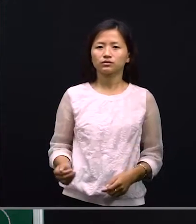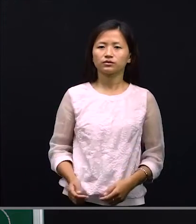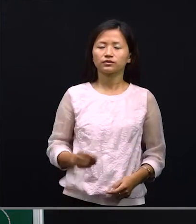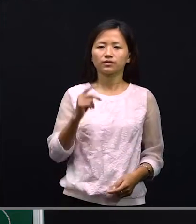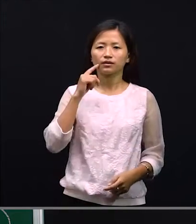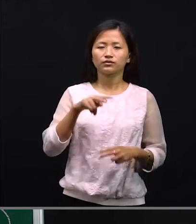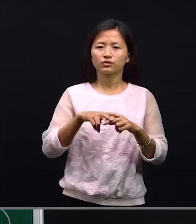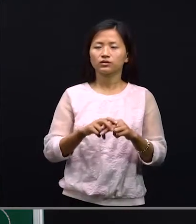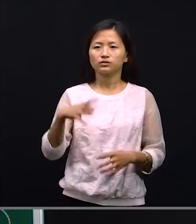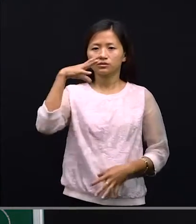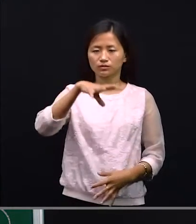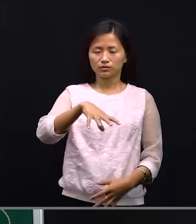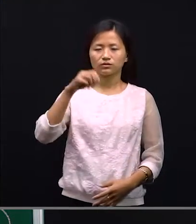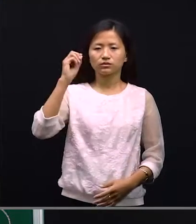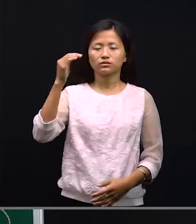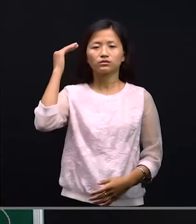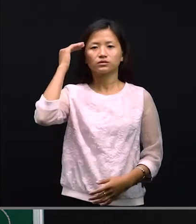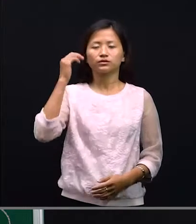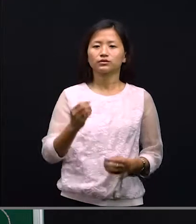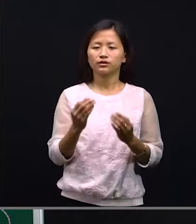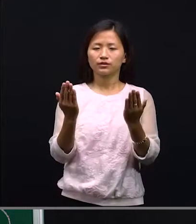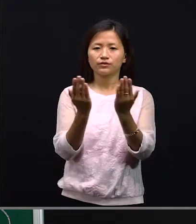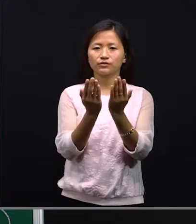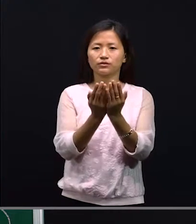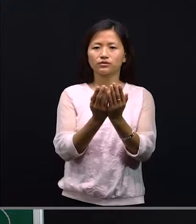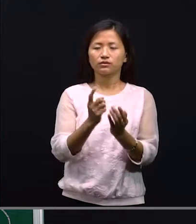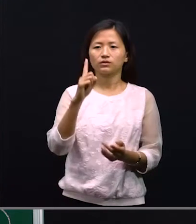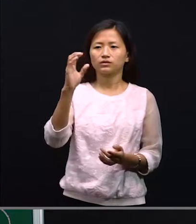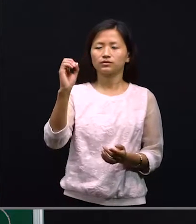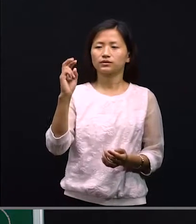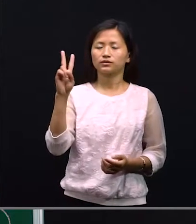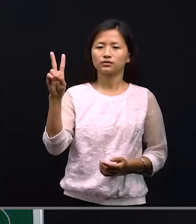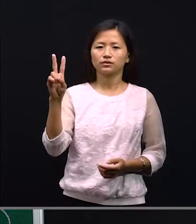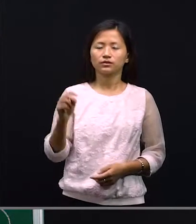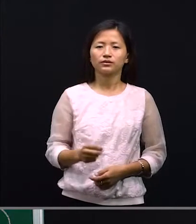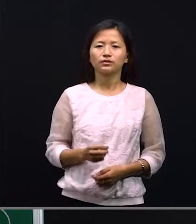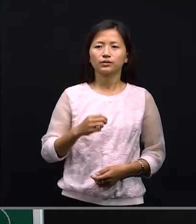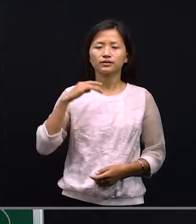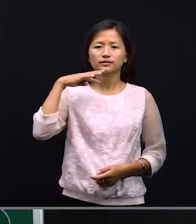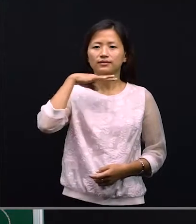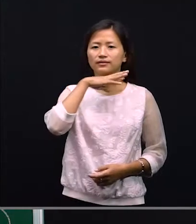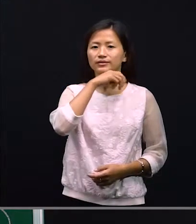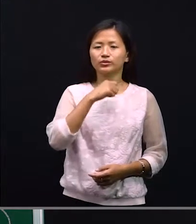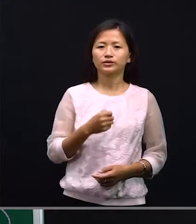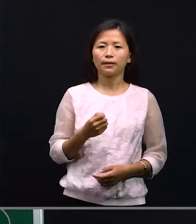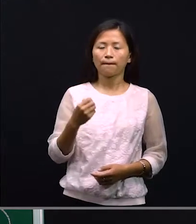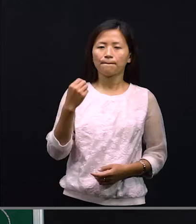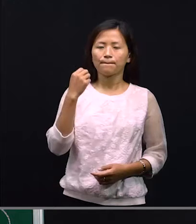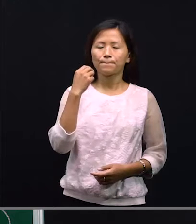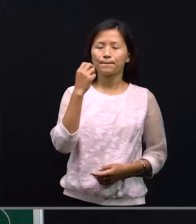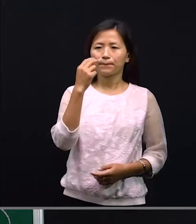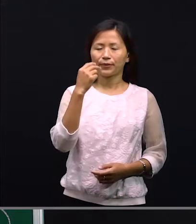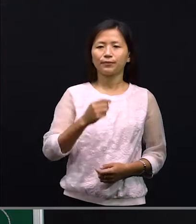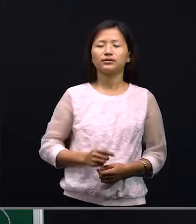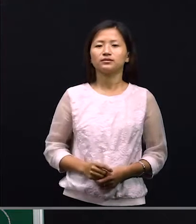know, you can again refer to your textbook in 102 where it is colored with purple. Okay,